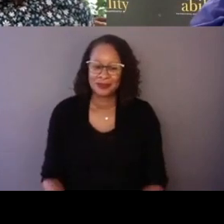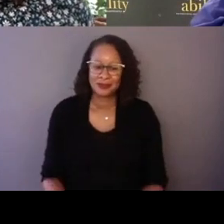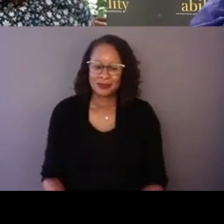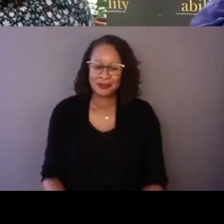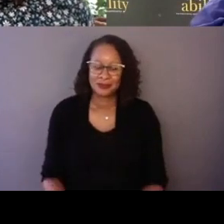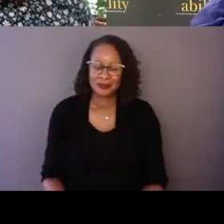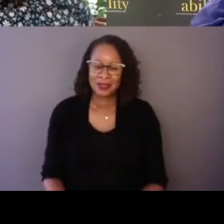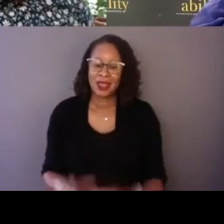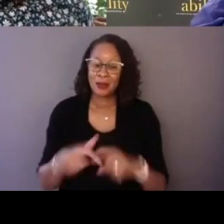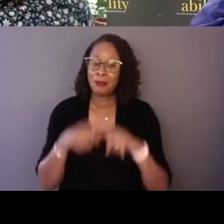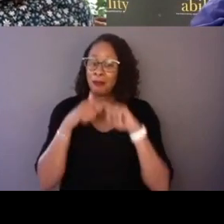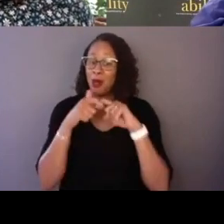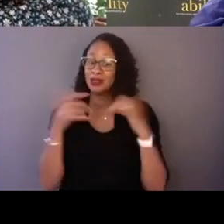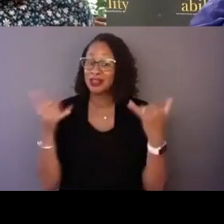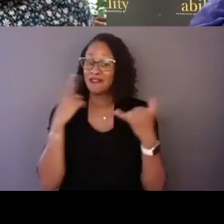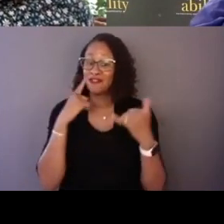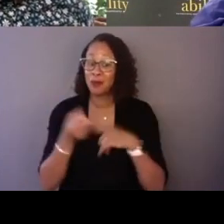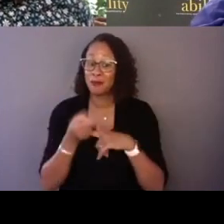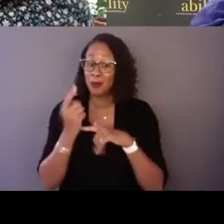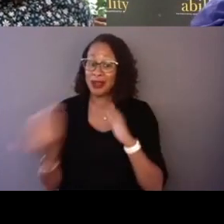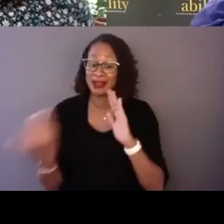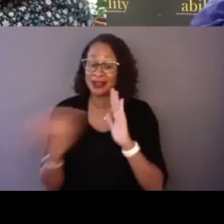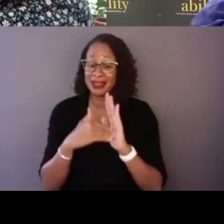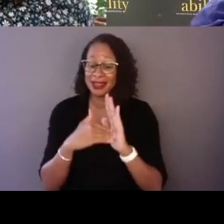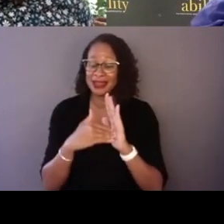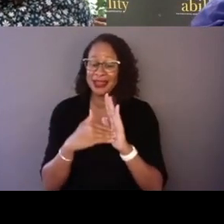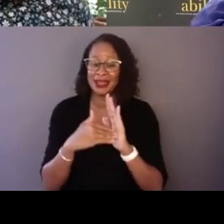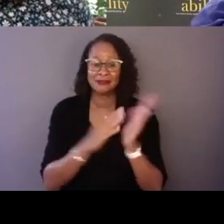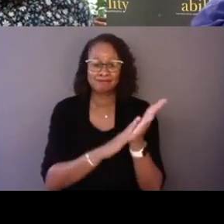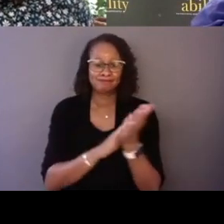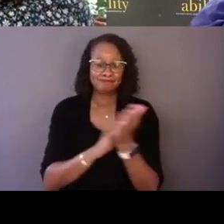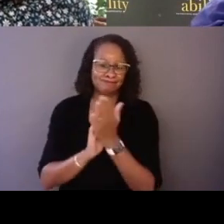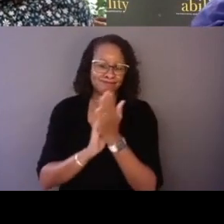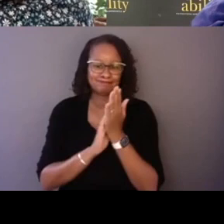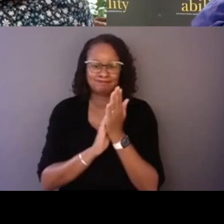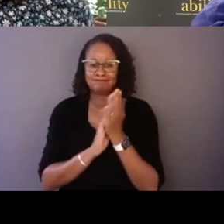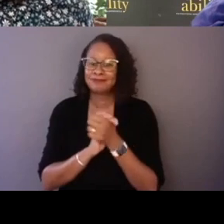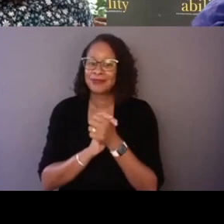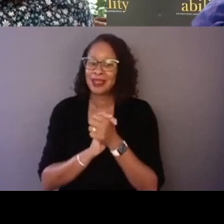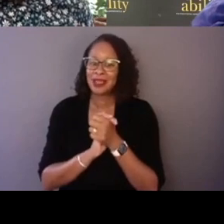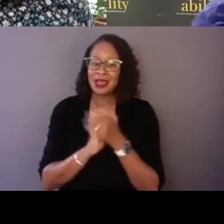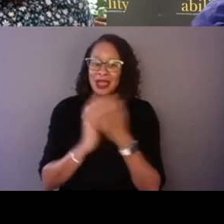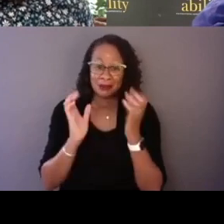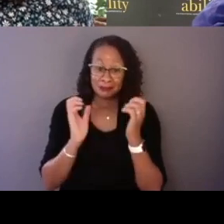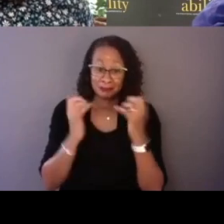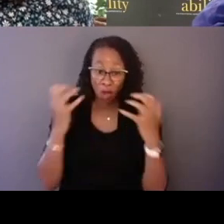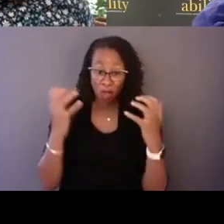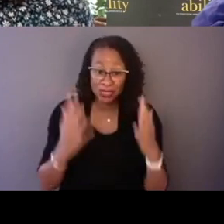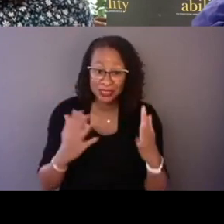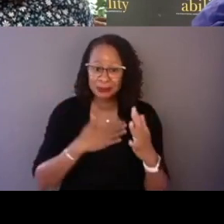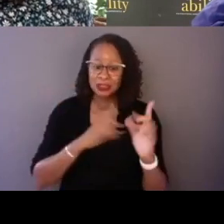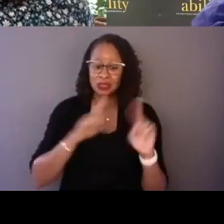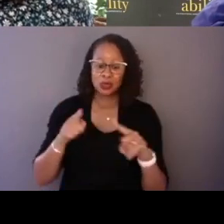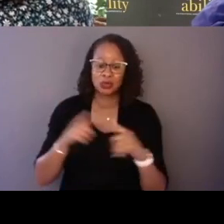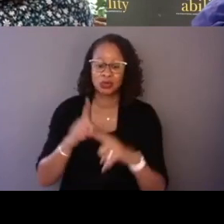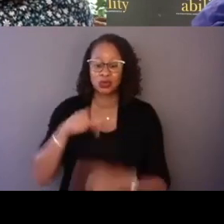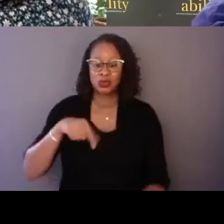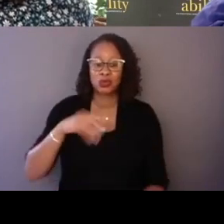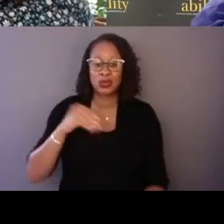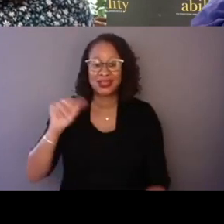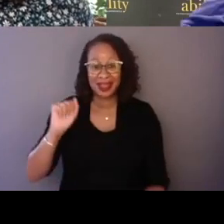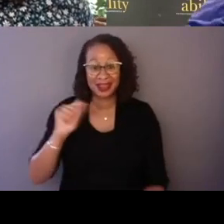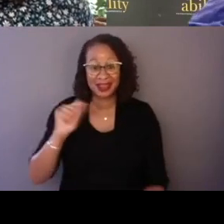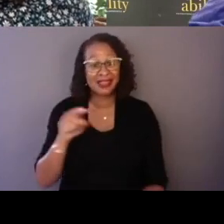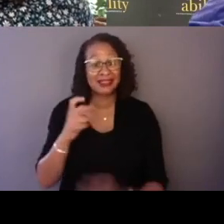pause now for a moment and again commend folks to the Q&A box, because these